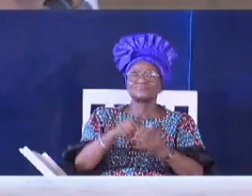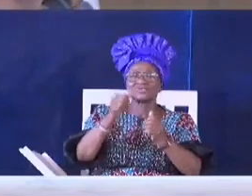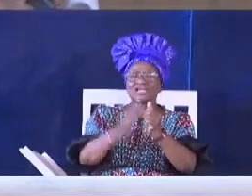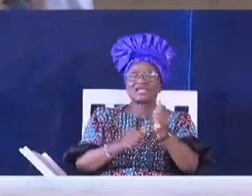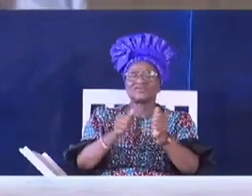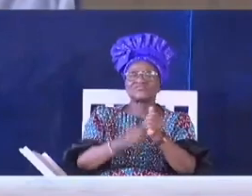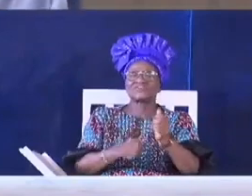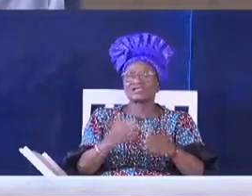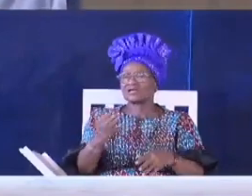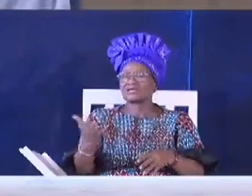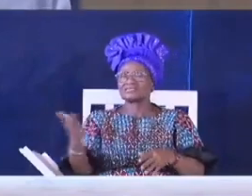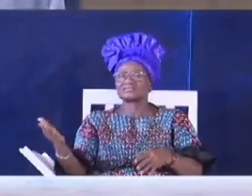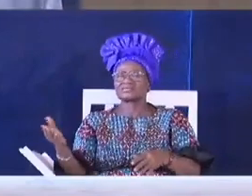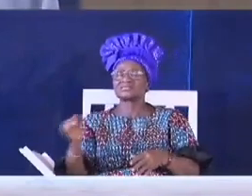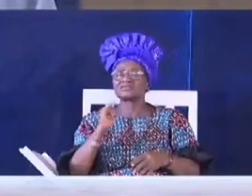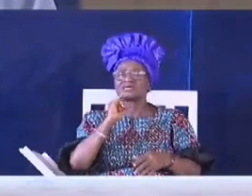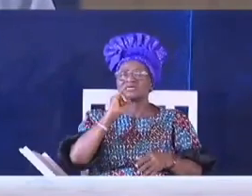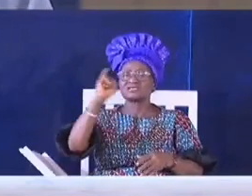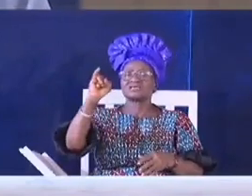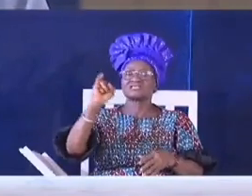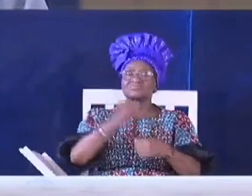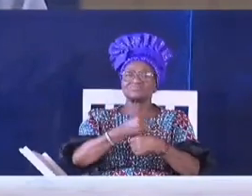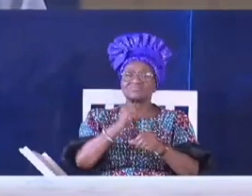Everything is made in parts.